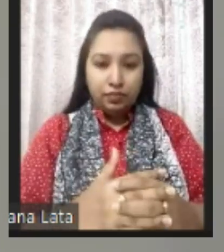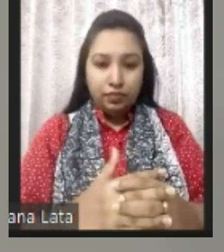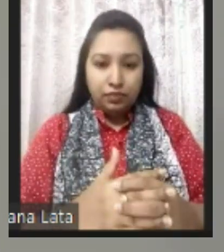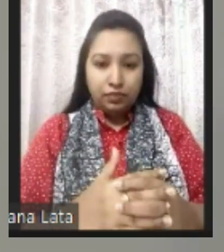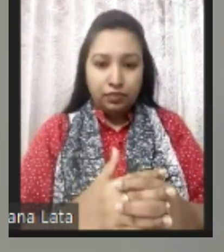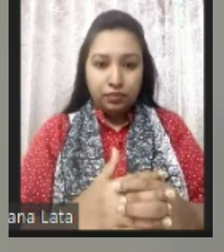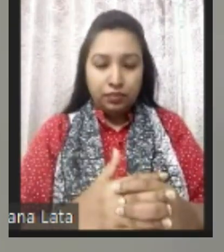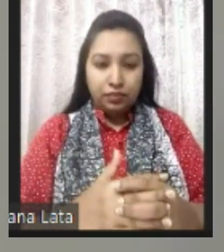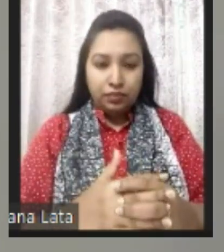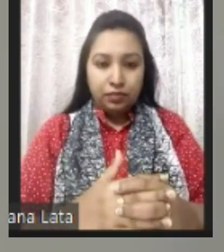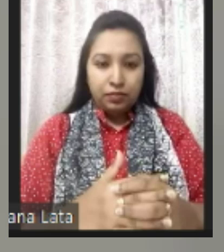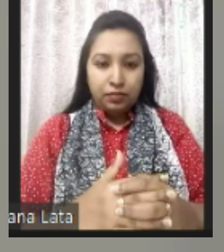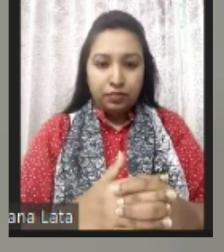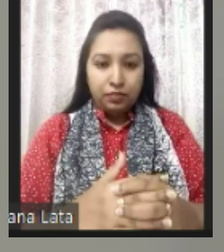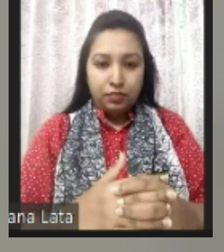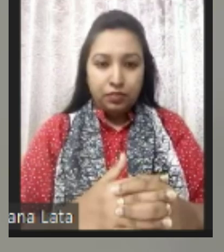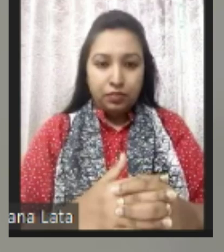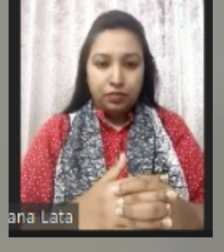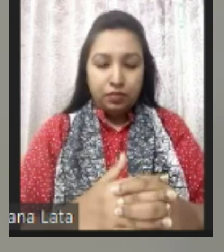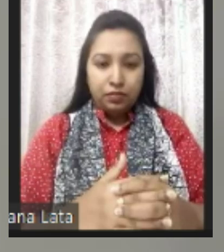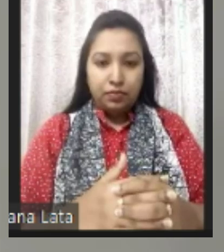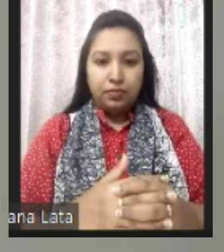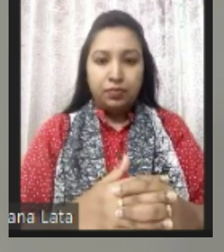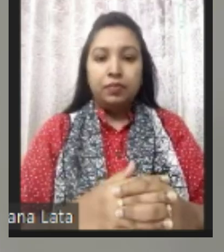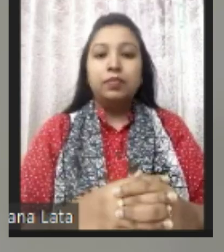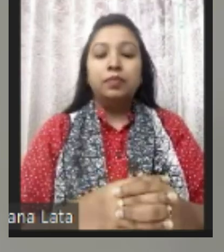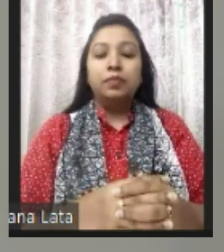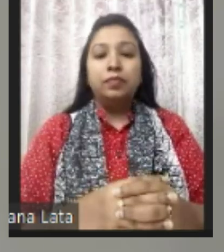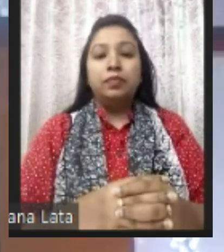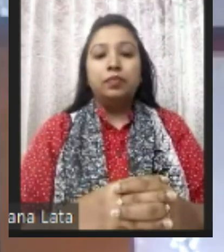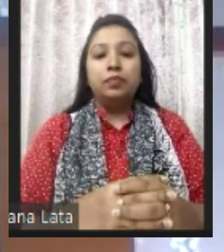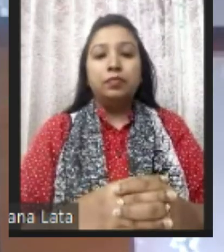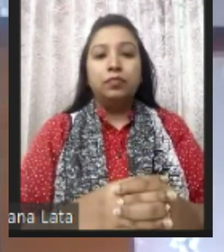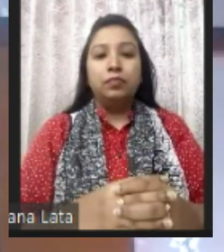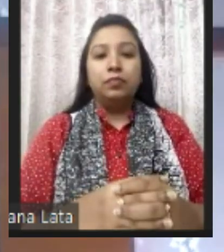that, Mr. Bhattacharya. May I leave now?